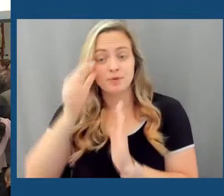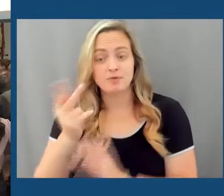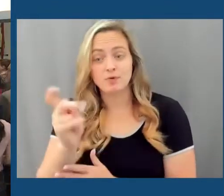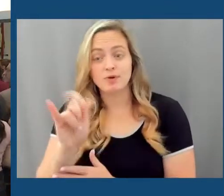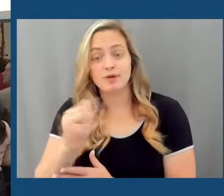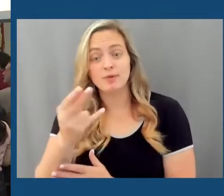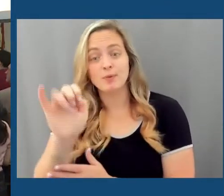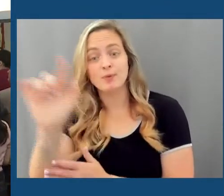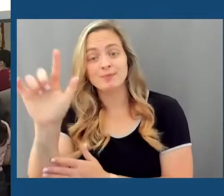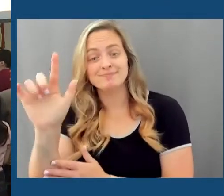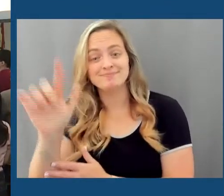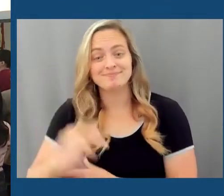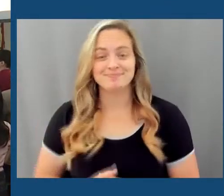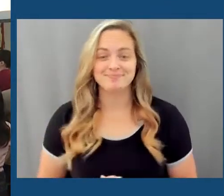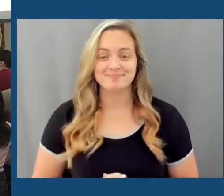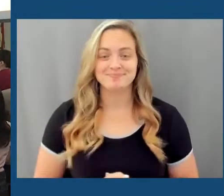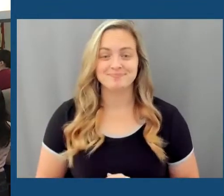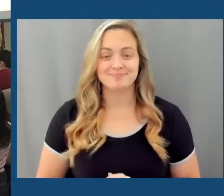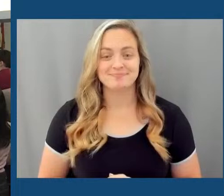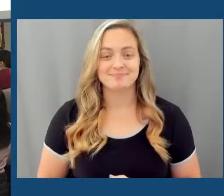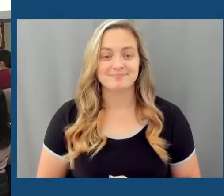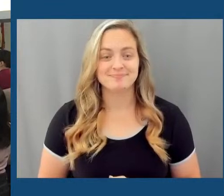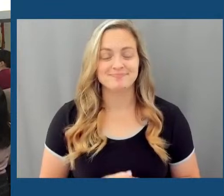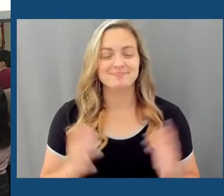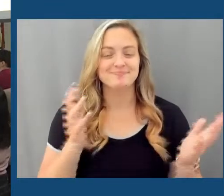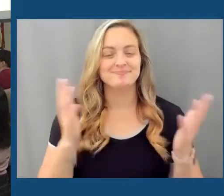Kathy Hochul.